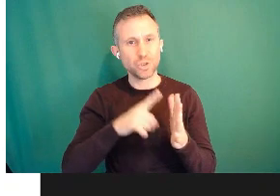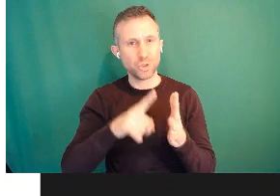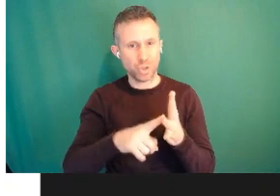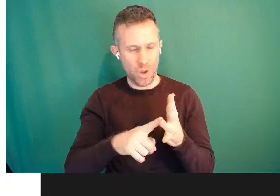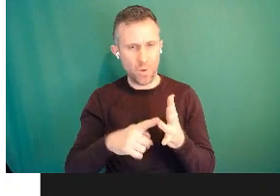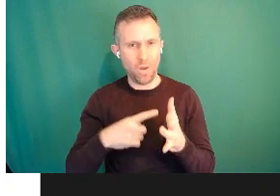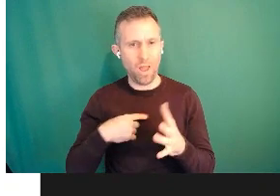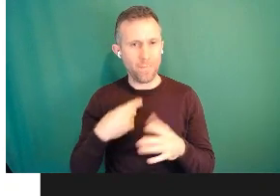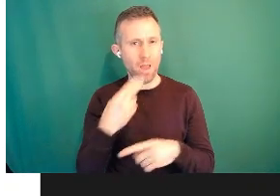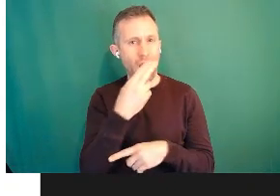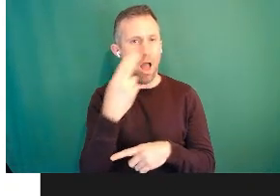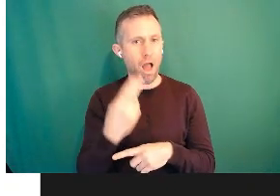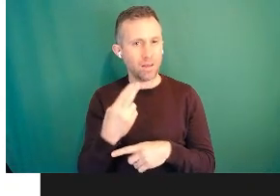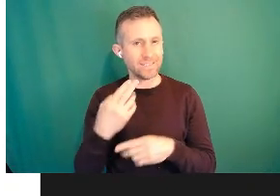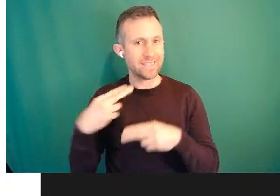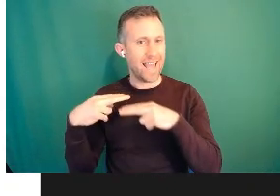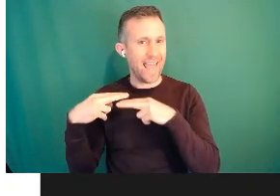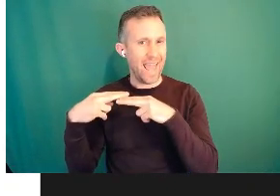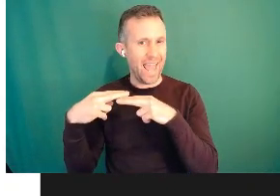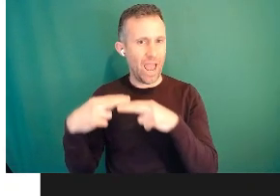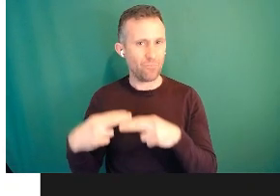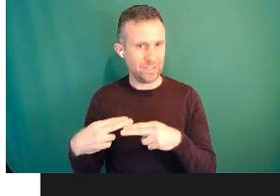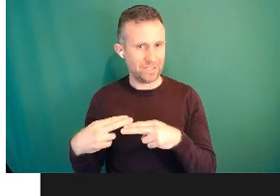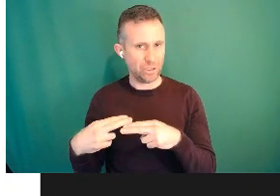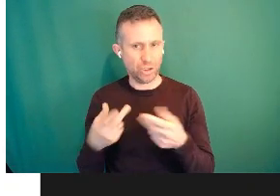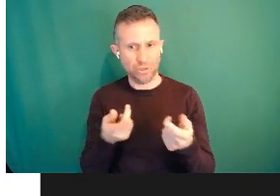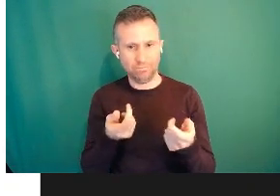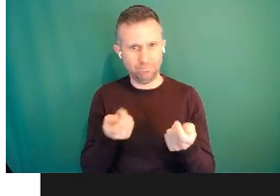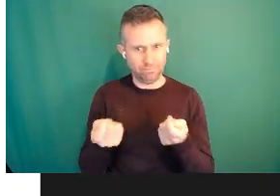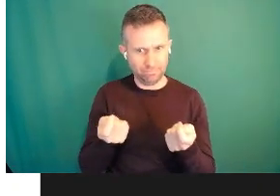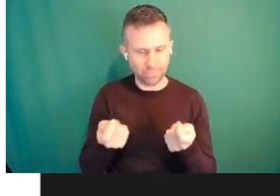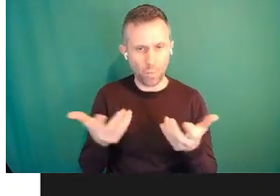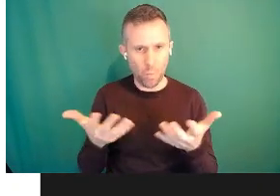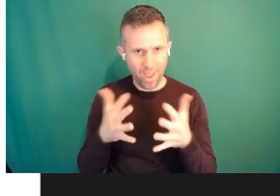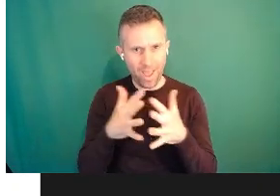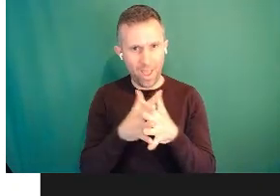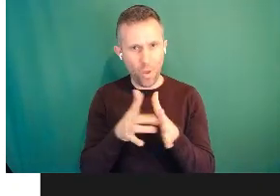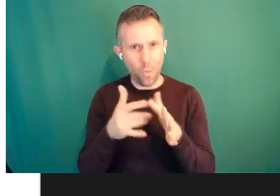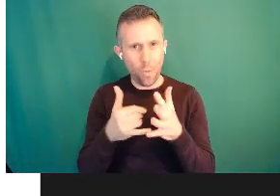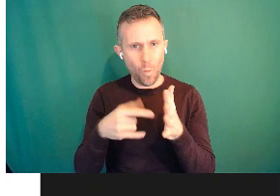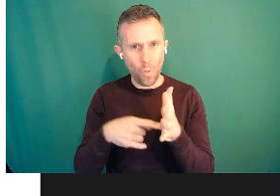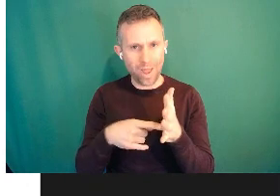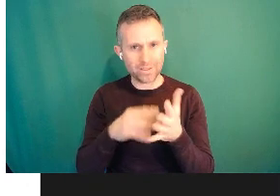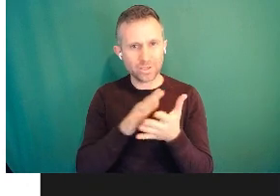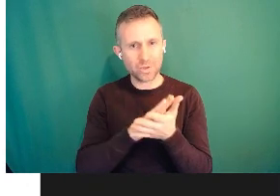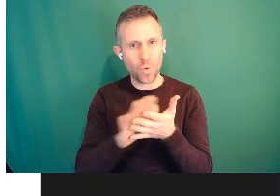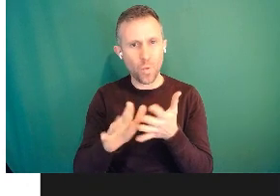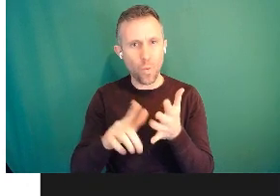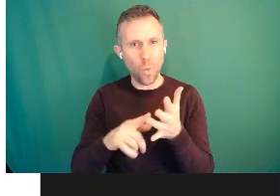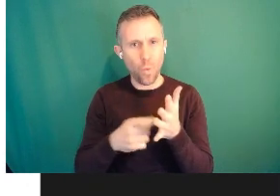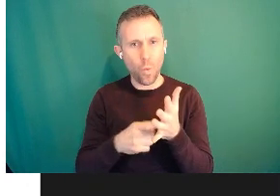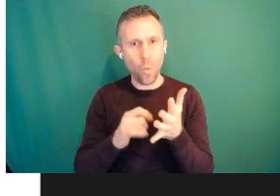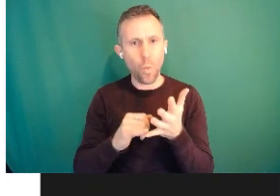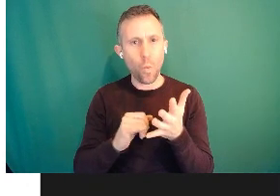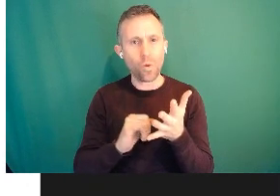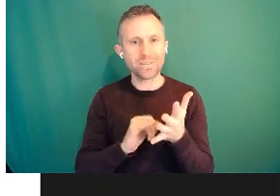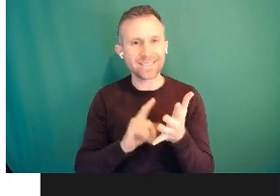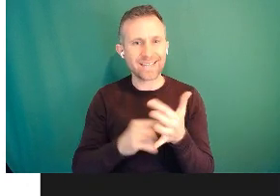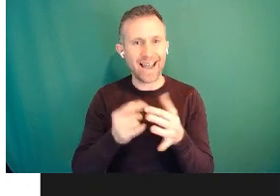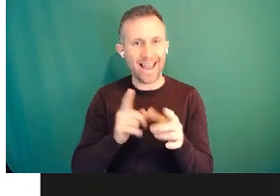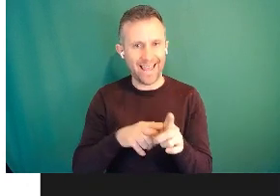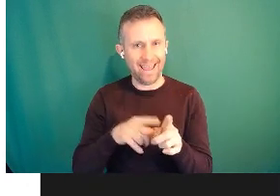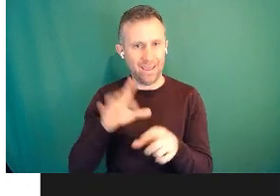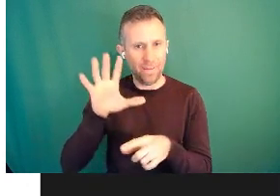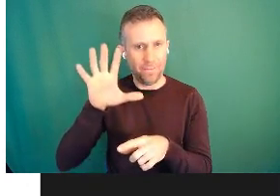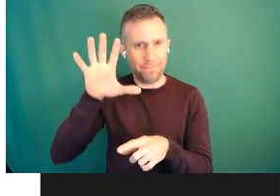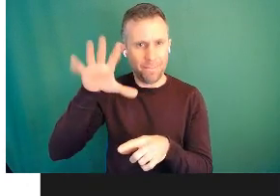Horsley Place. And I'm gonna show you around a little bit today. I'll tell you a little bit about our history. And there's